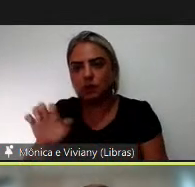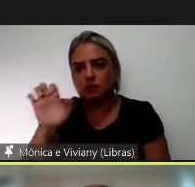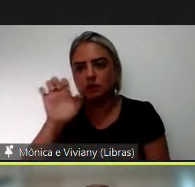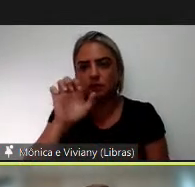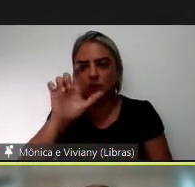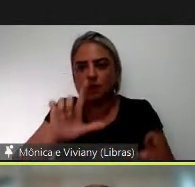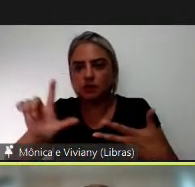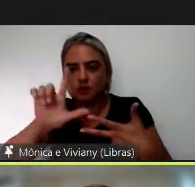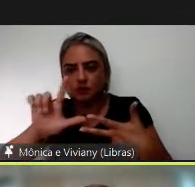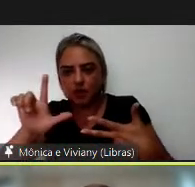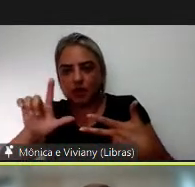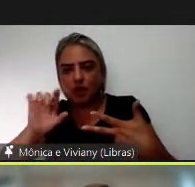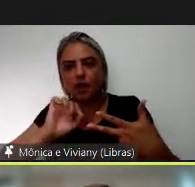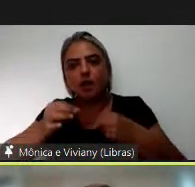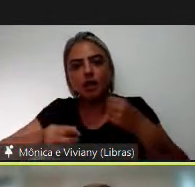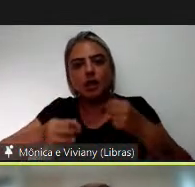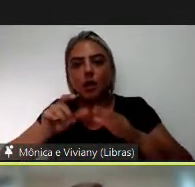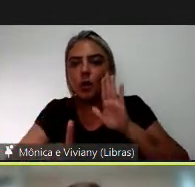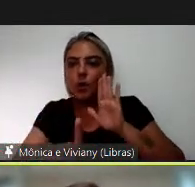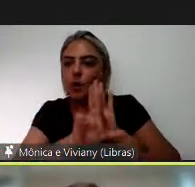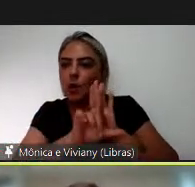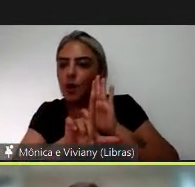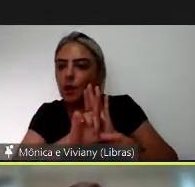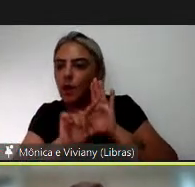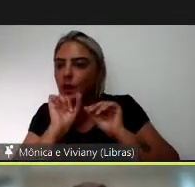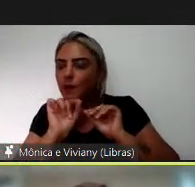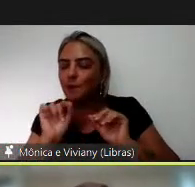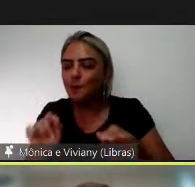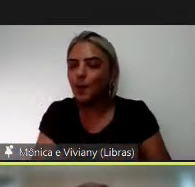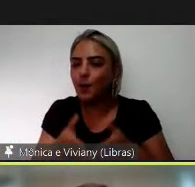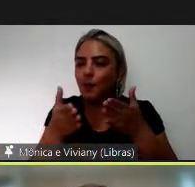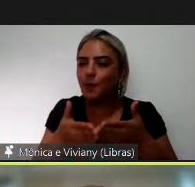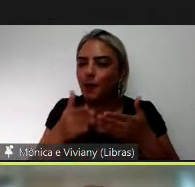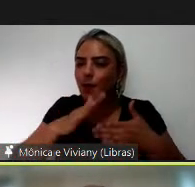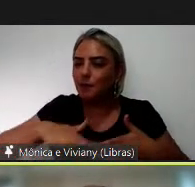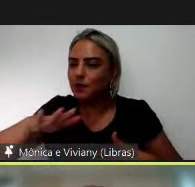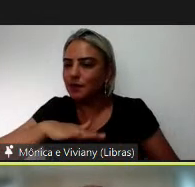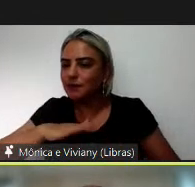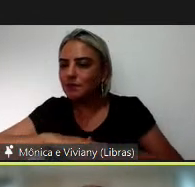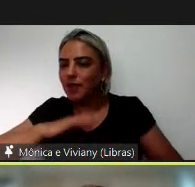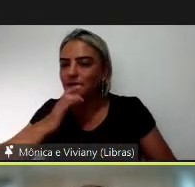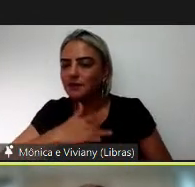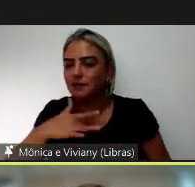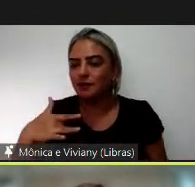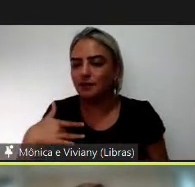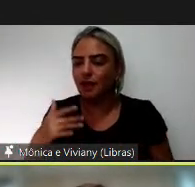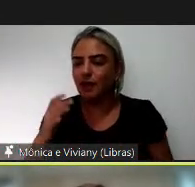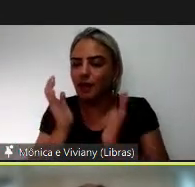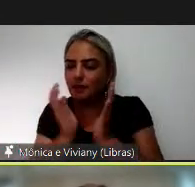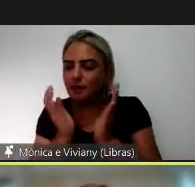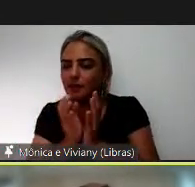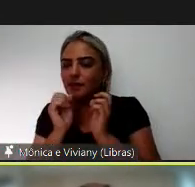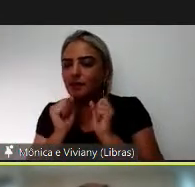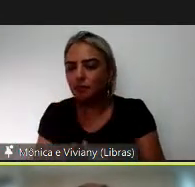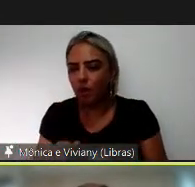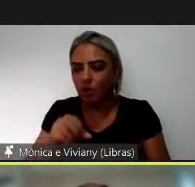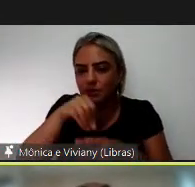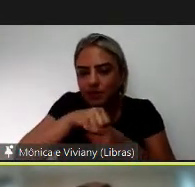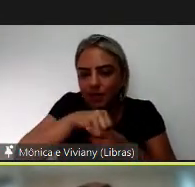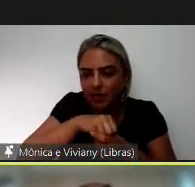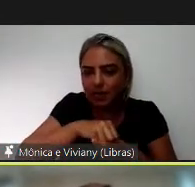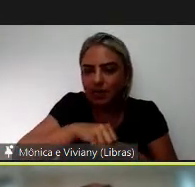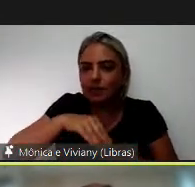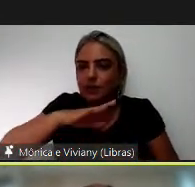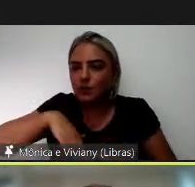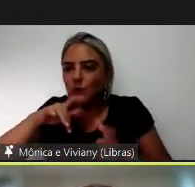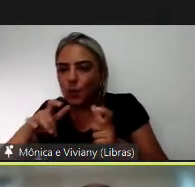approach between the three powers in Brazil to make more available